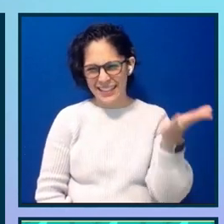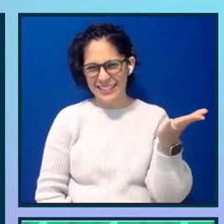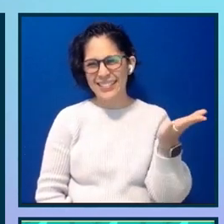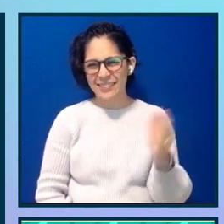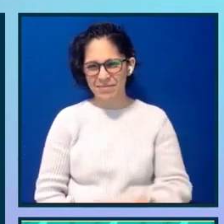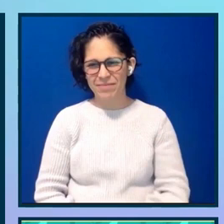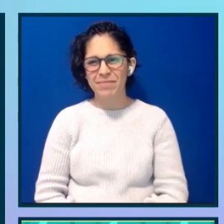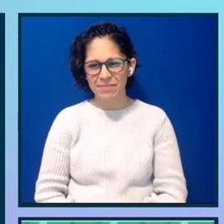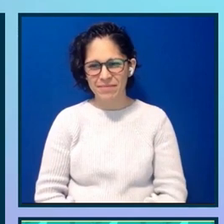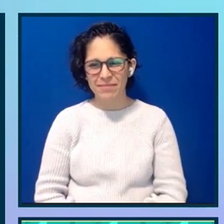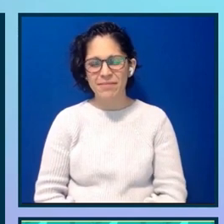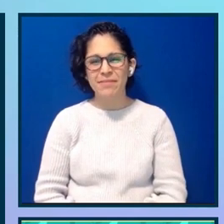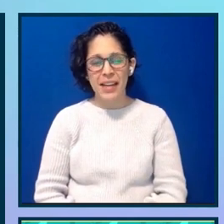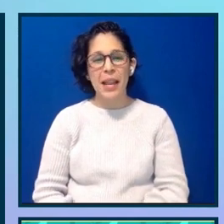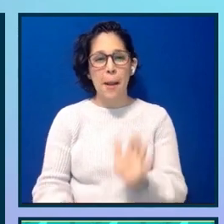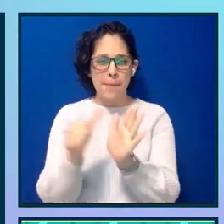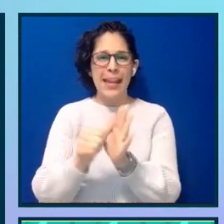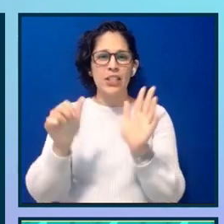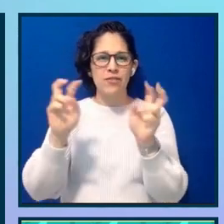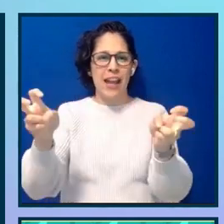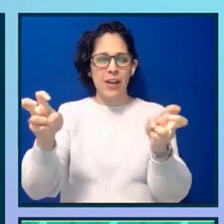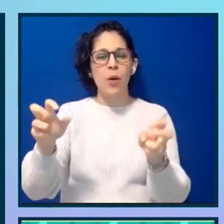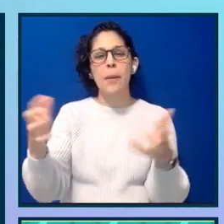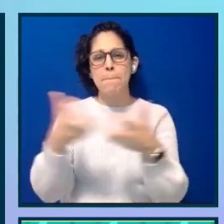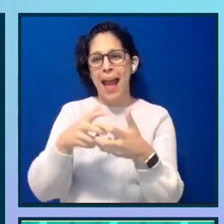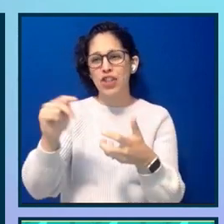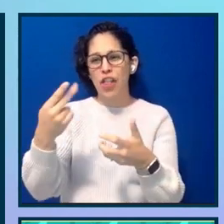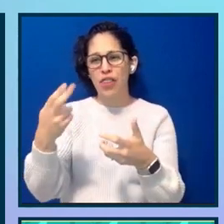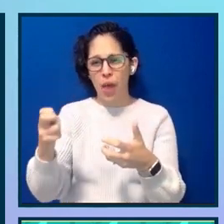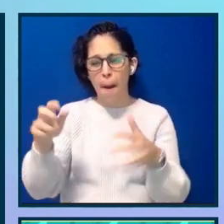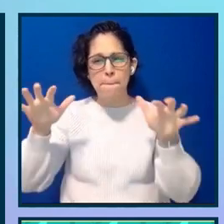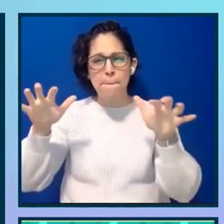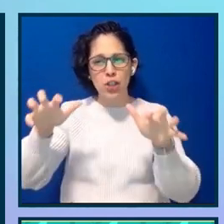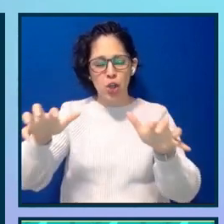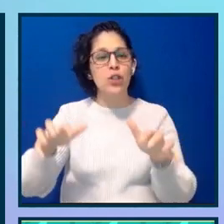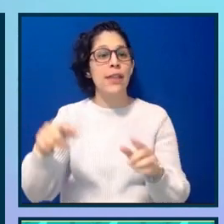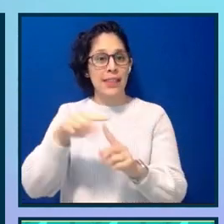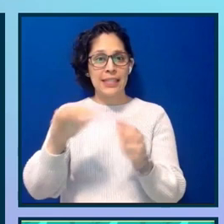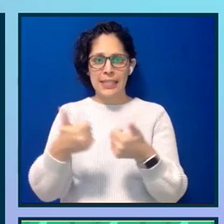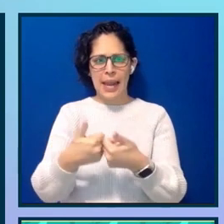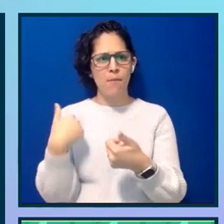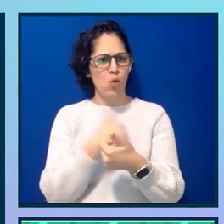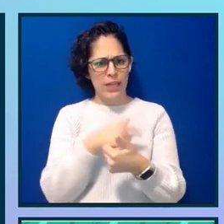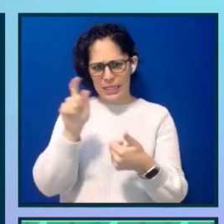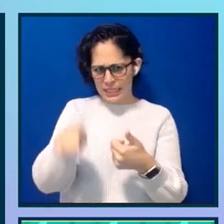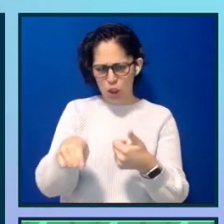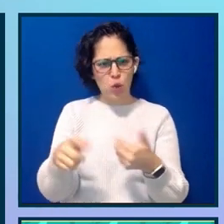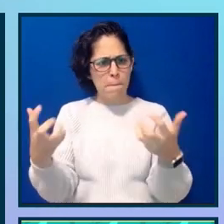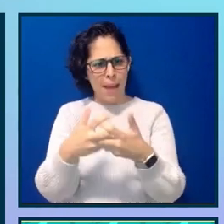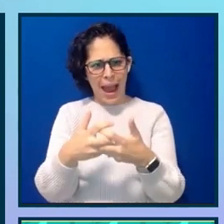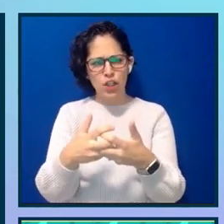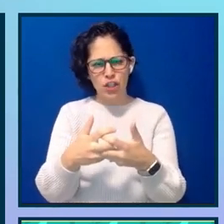on a page titled Match the Monstars. It's a game where they ask us to match the Nerdlocks, which are like the